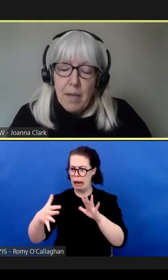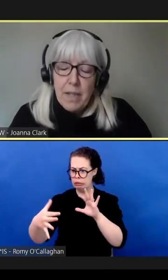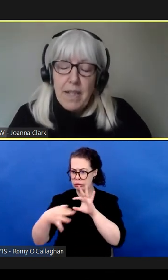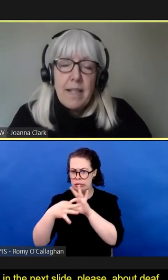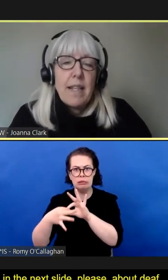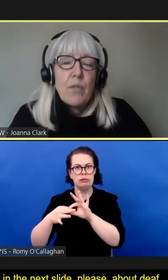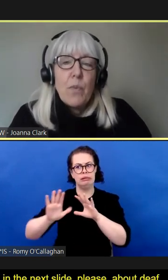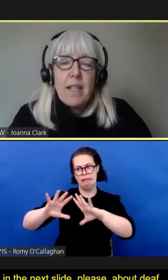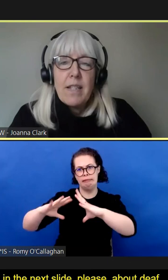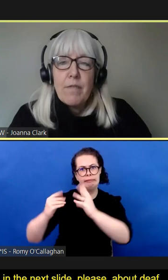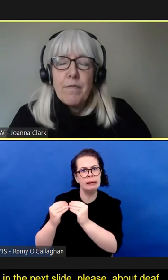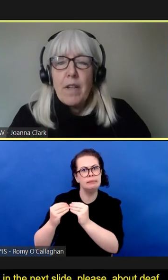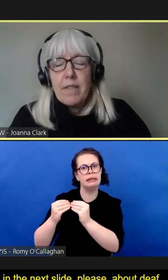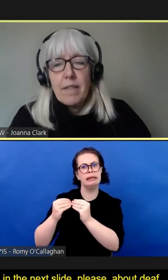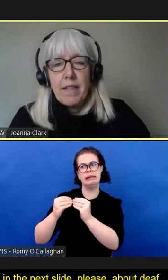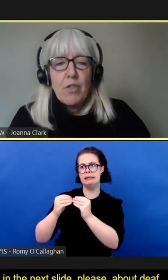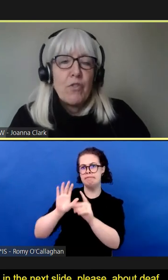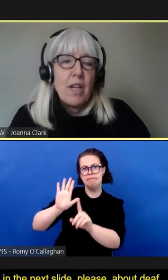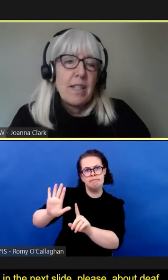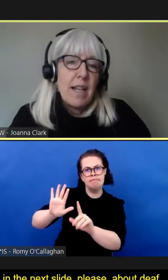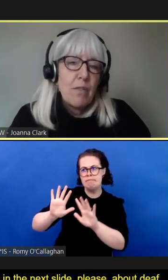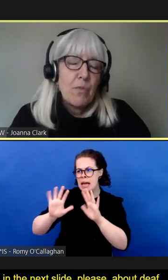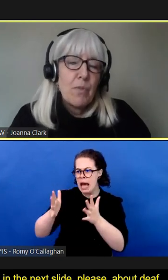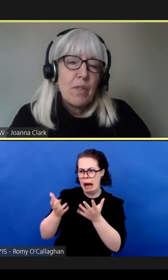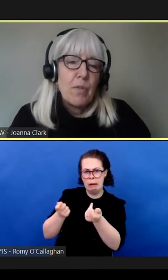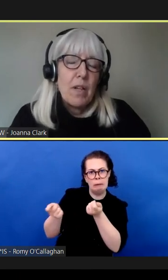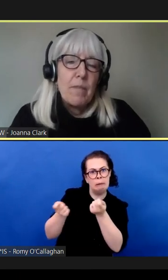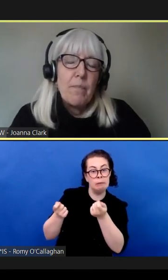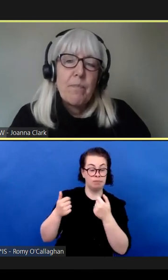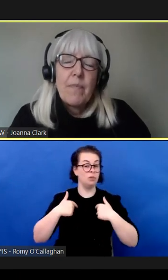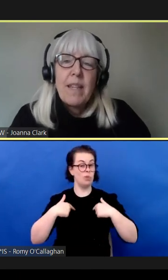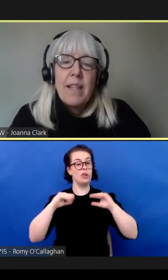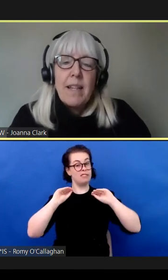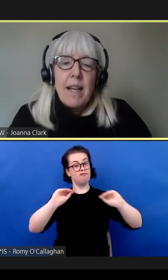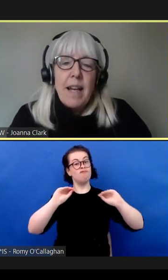their families, and ways of things to address, how to work